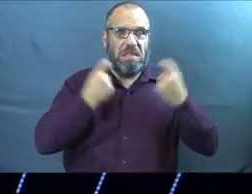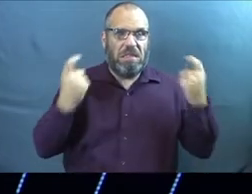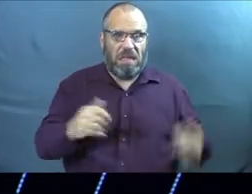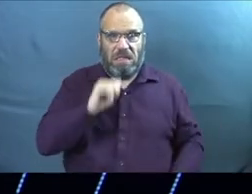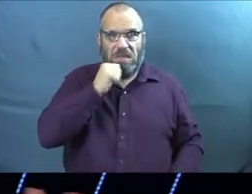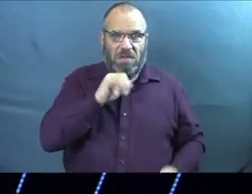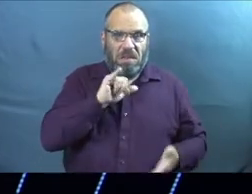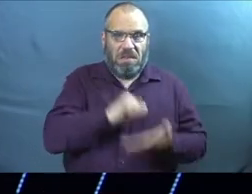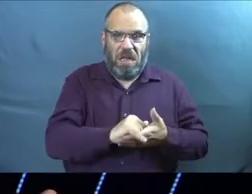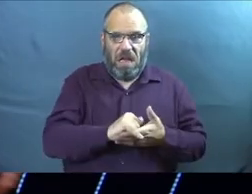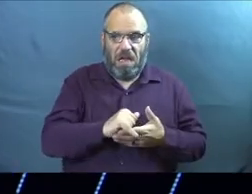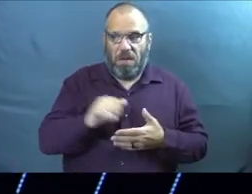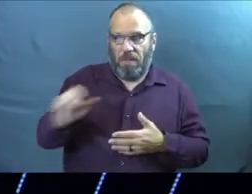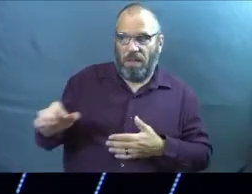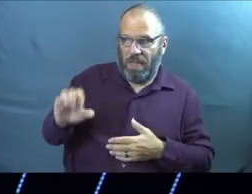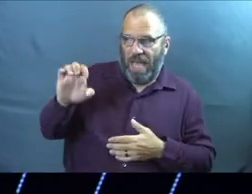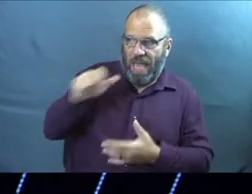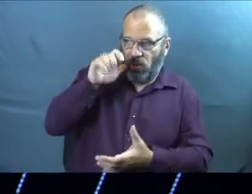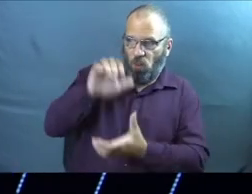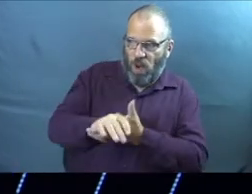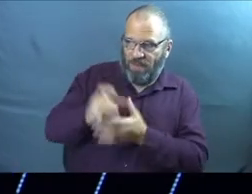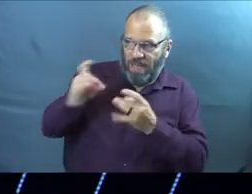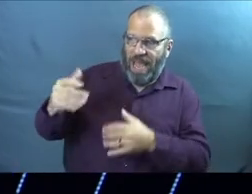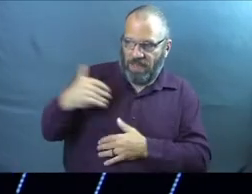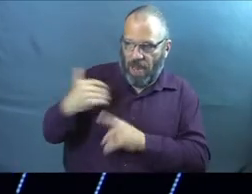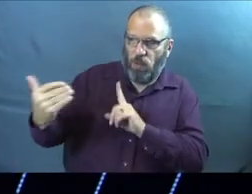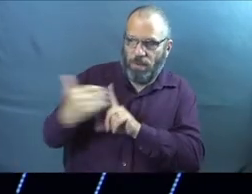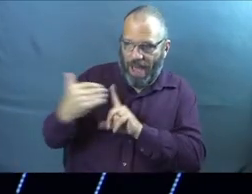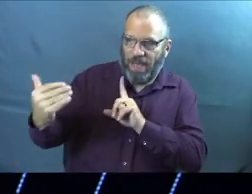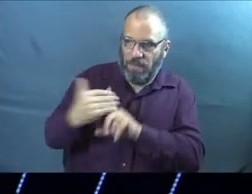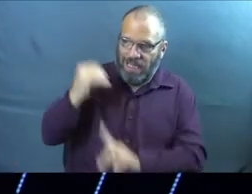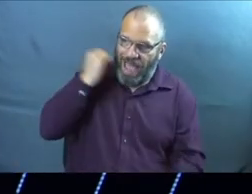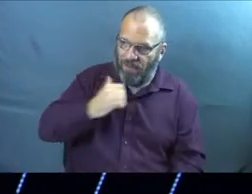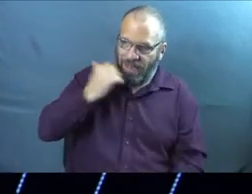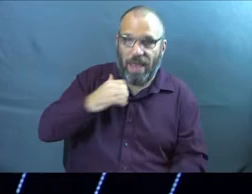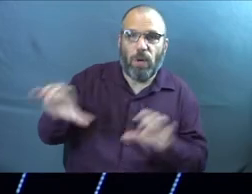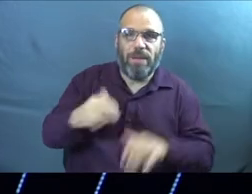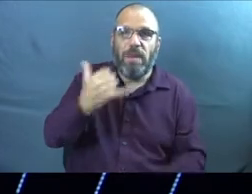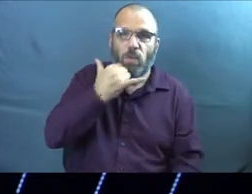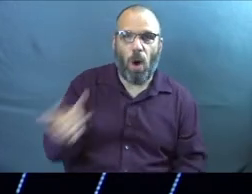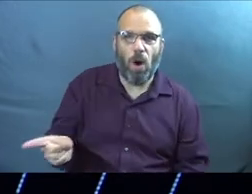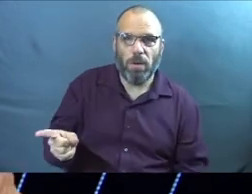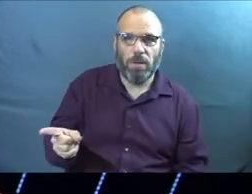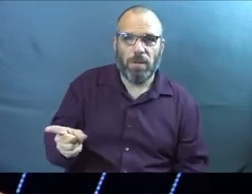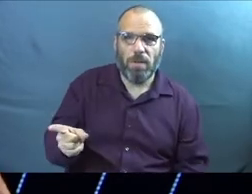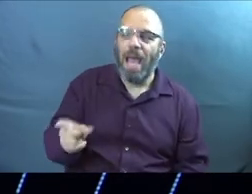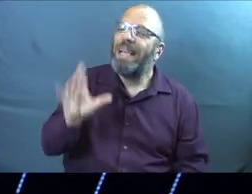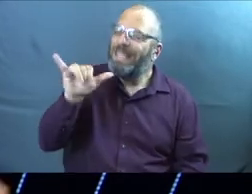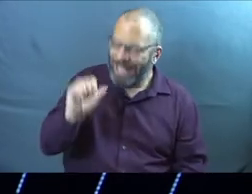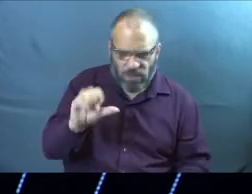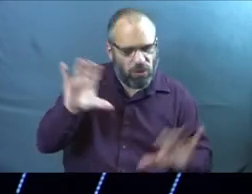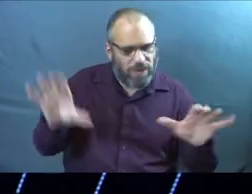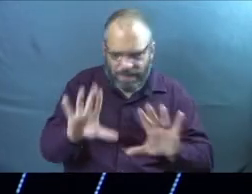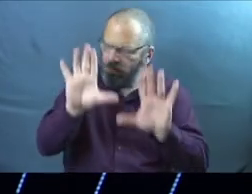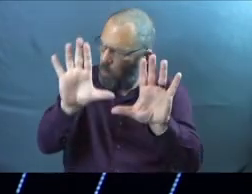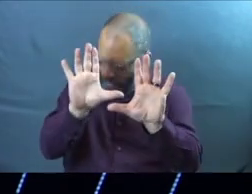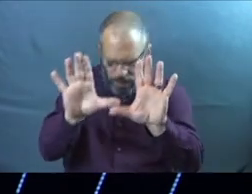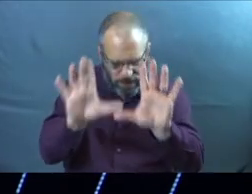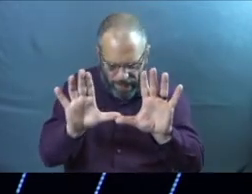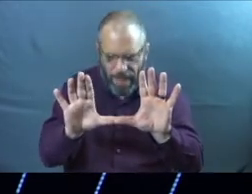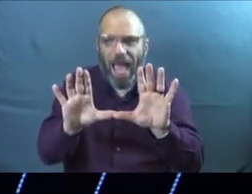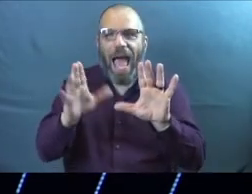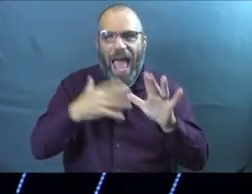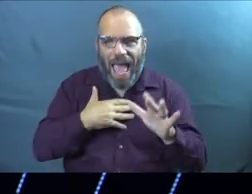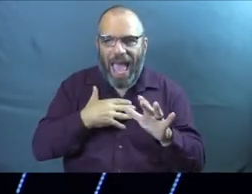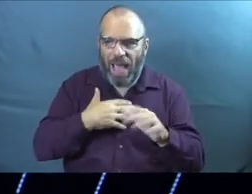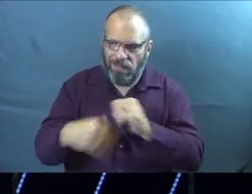suffering because our ex-spouse still hates us and reminds us about it every single day. And we did the thing, and we know we did the thing. And because